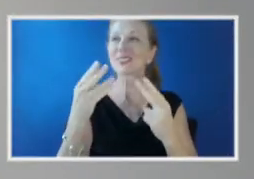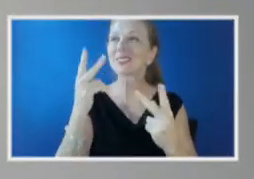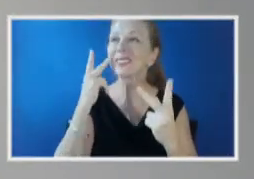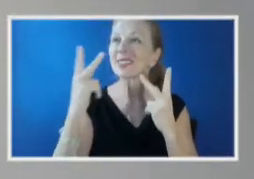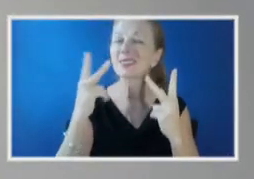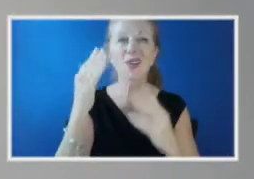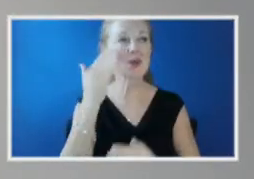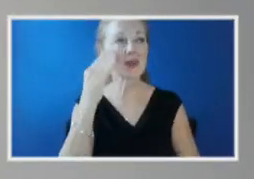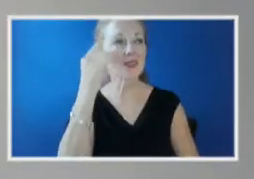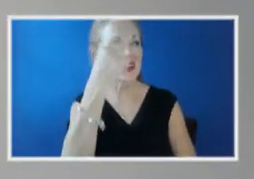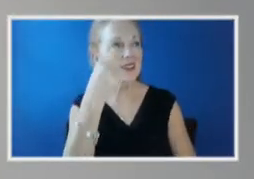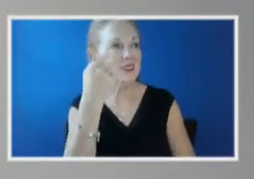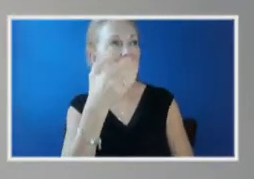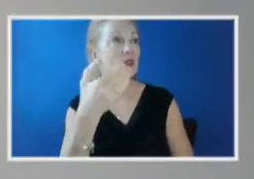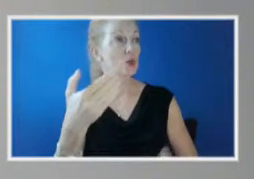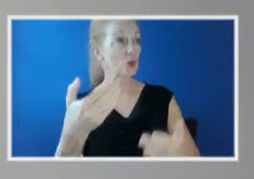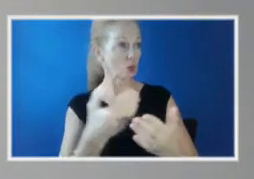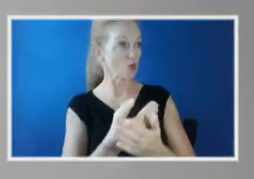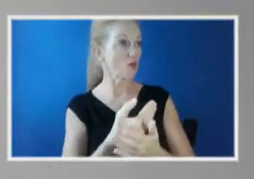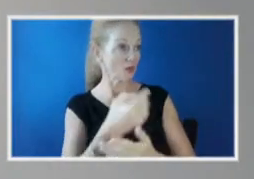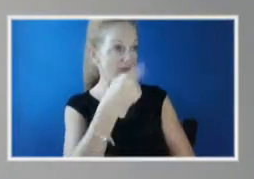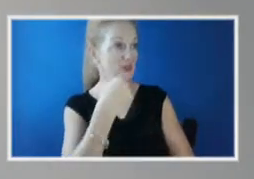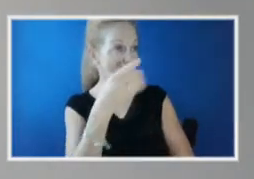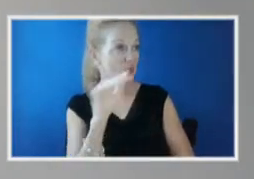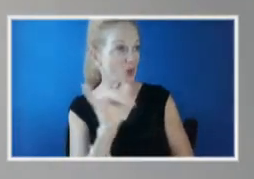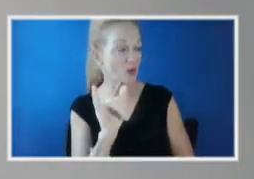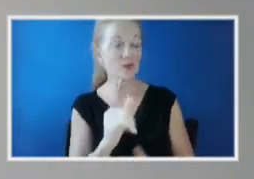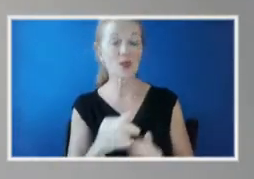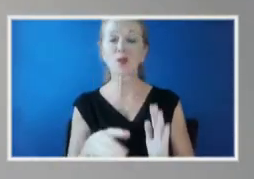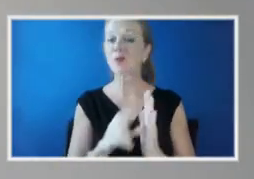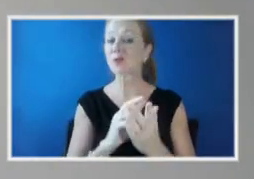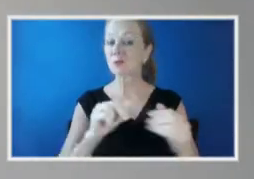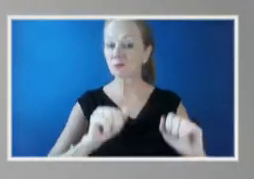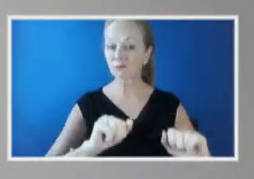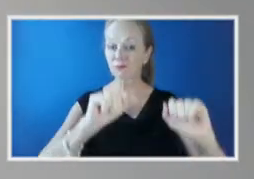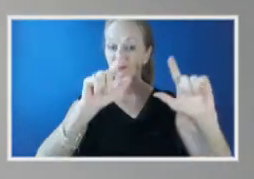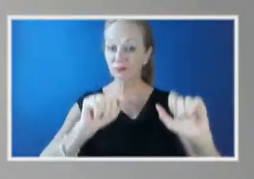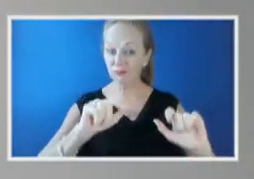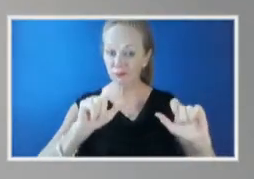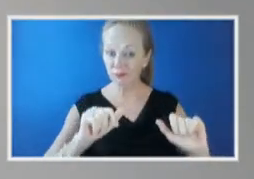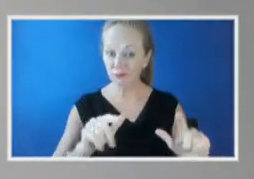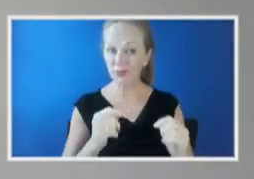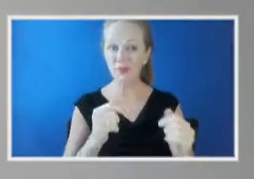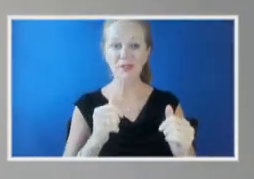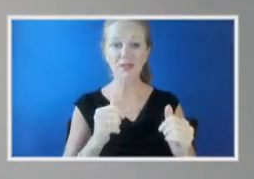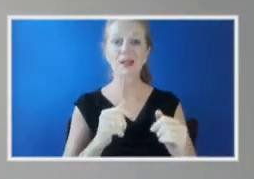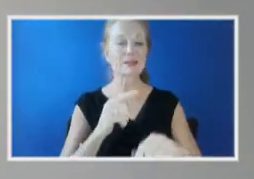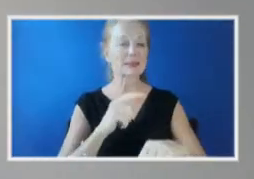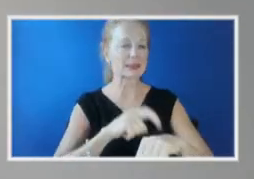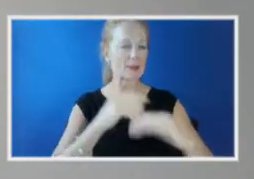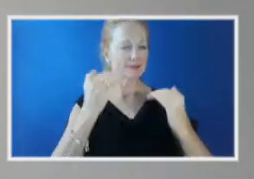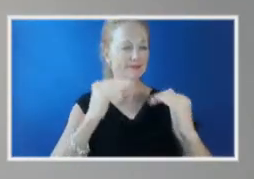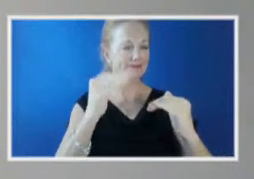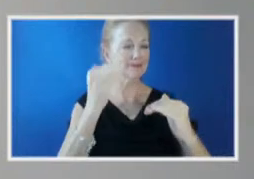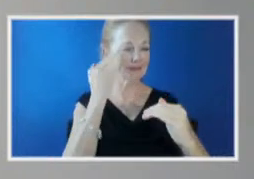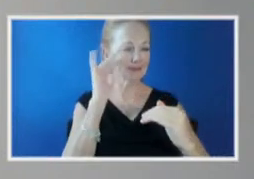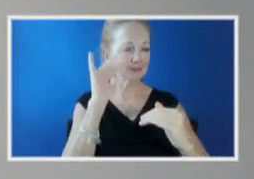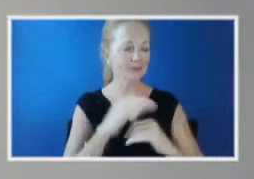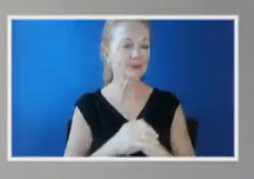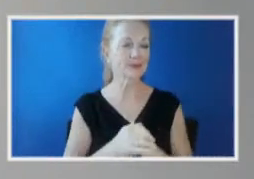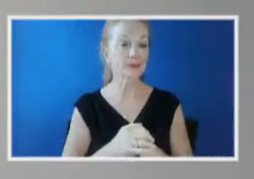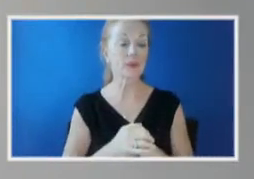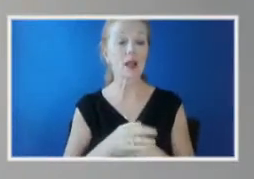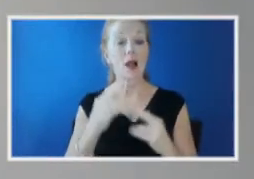and along with some new faces. But I'm going to go through some slides very quickly. I know time is limited, but hopefully it'll give you an